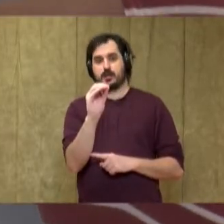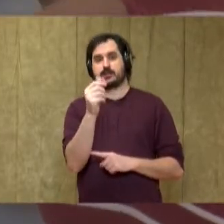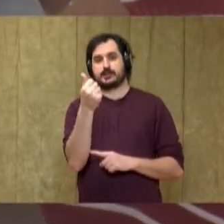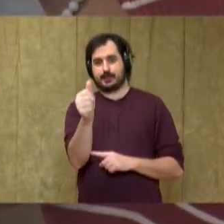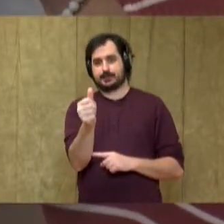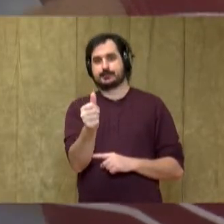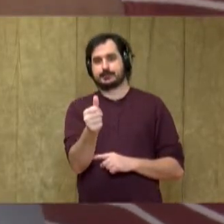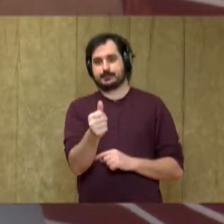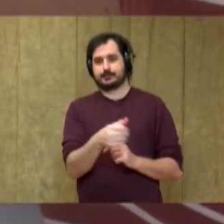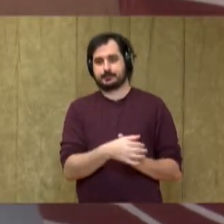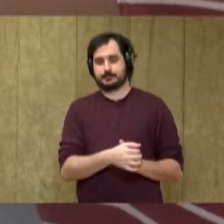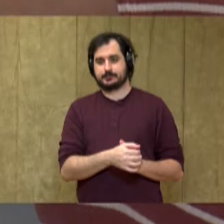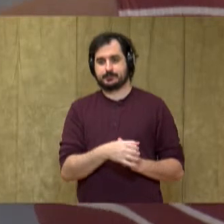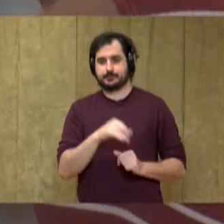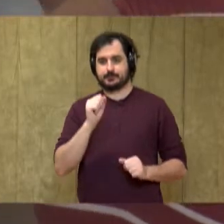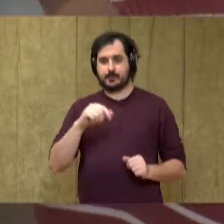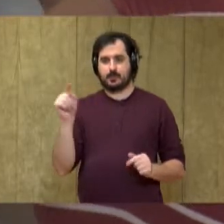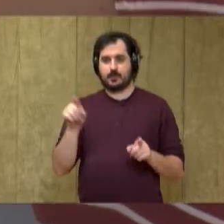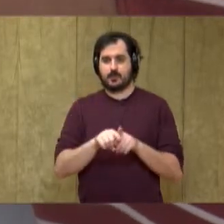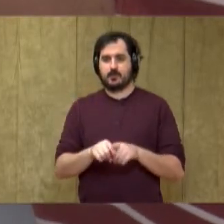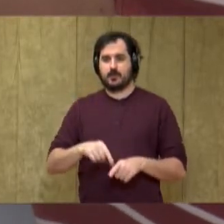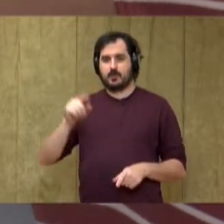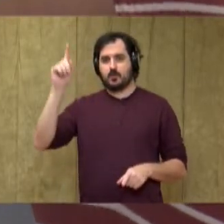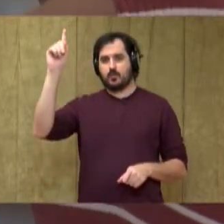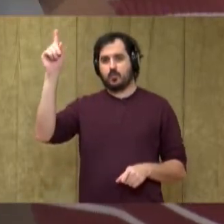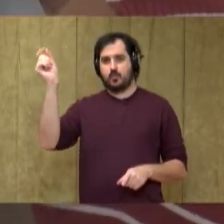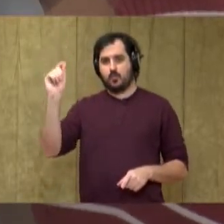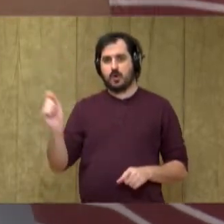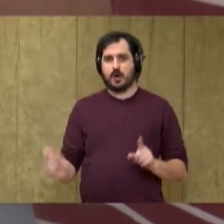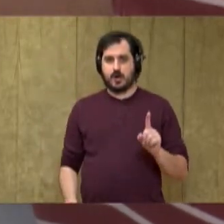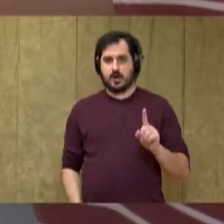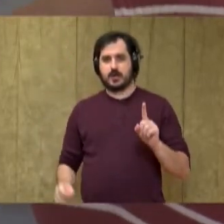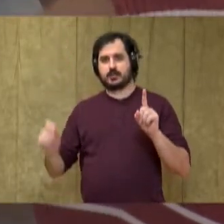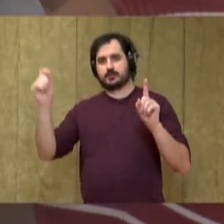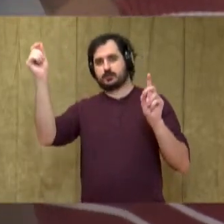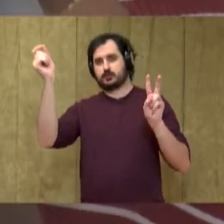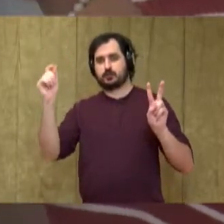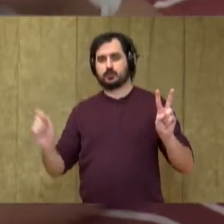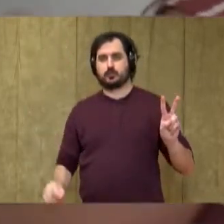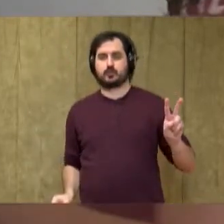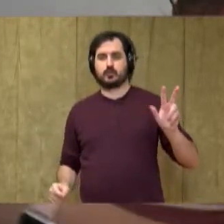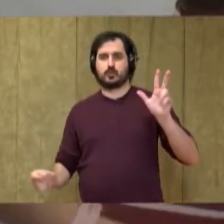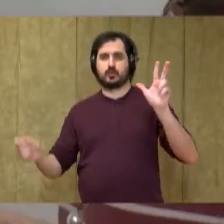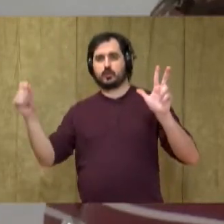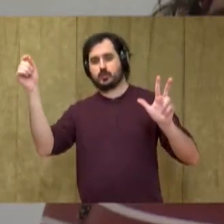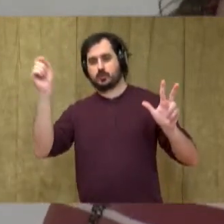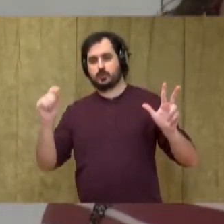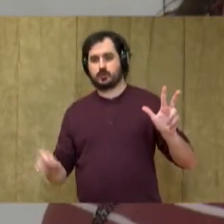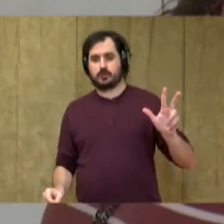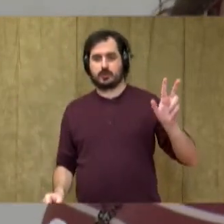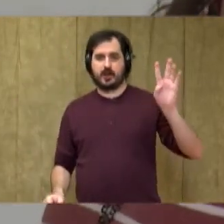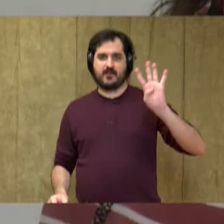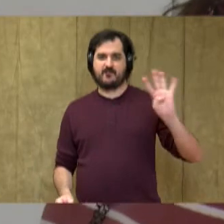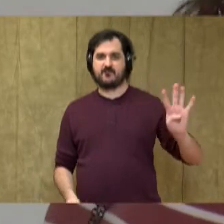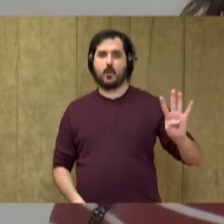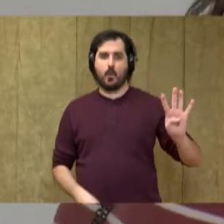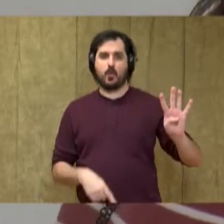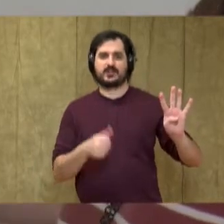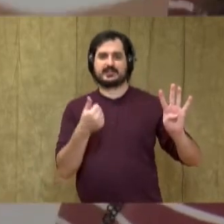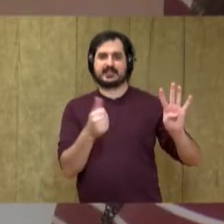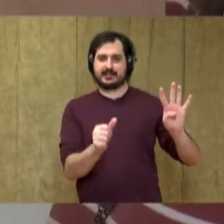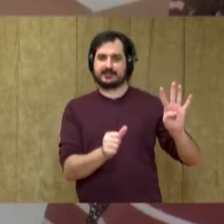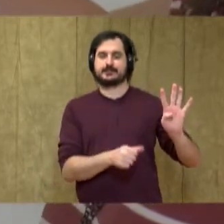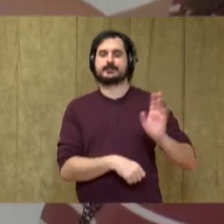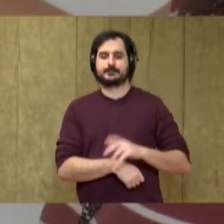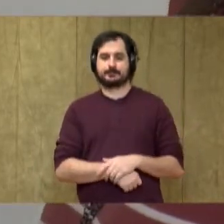chart, and that's 1/10, 2, 3, 4 tenths. So let's